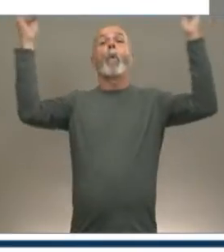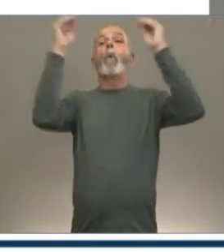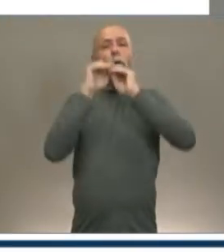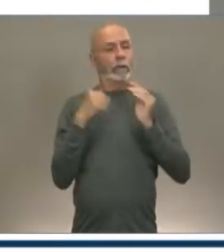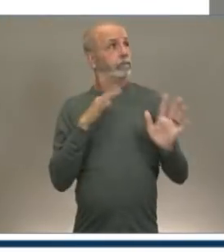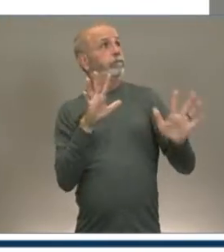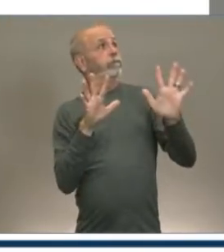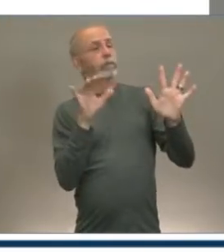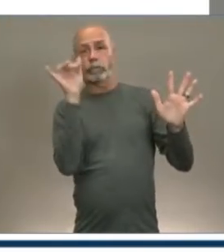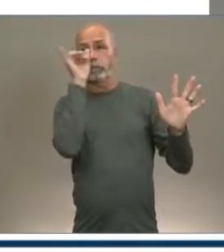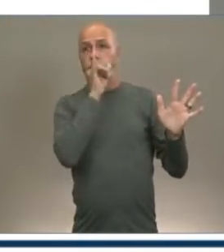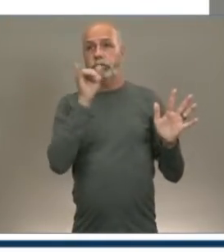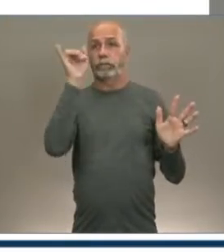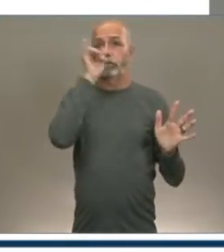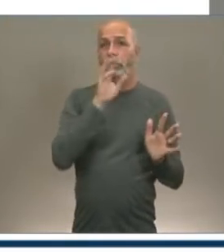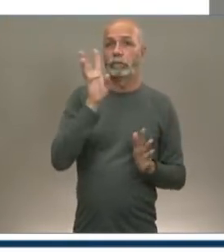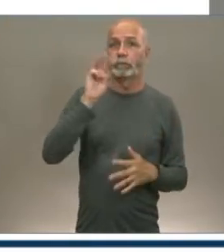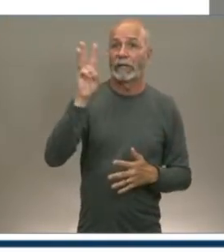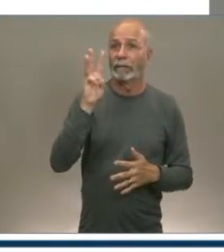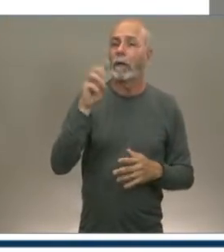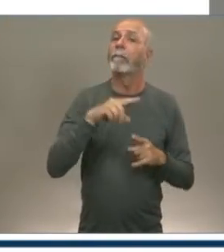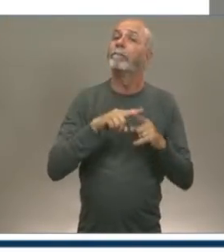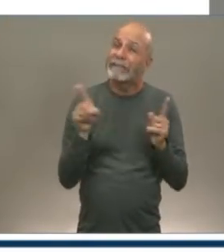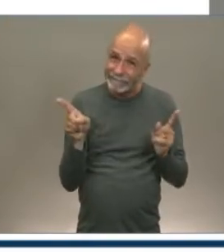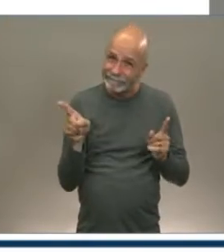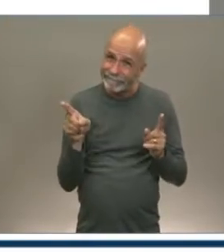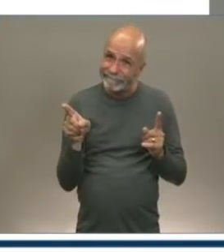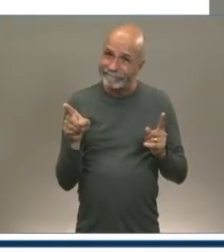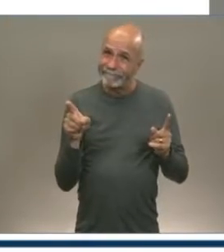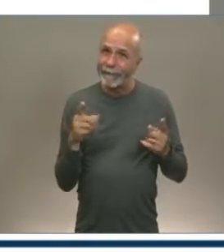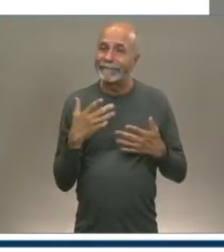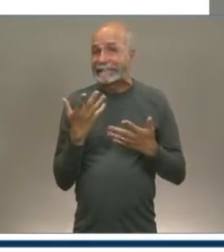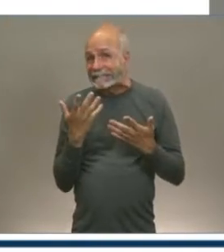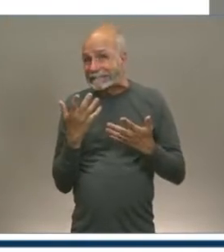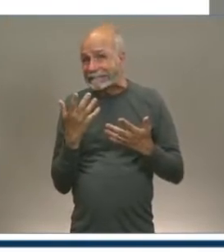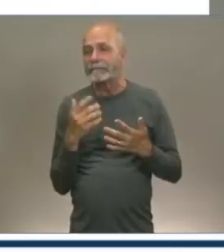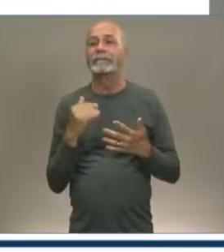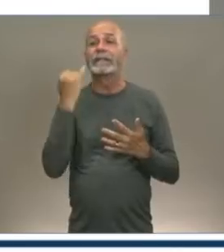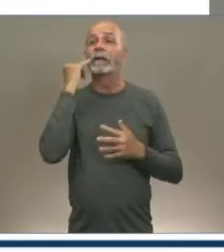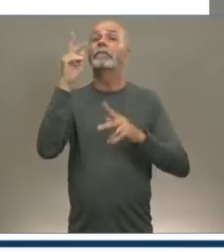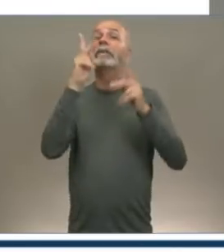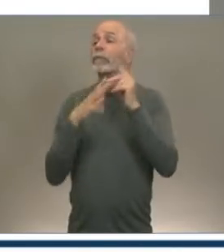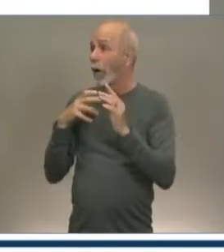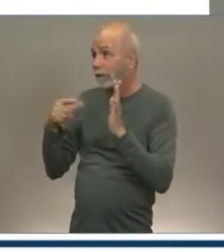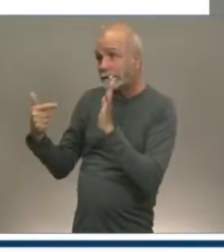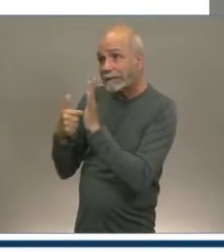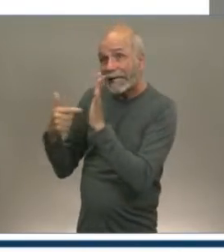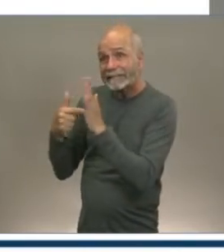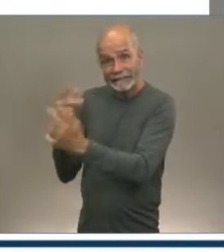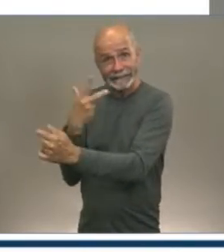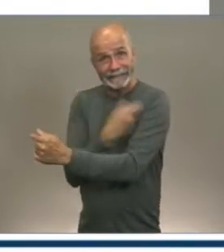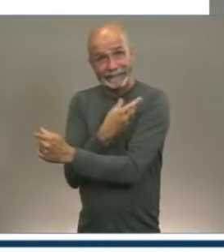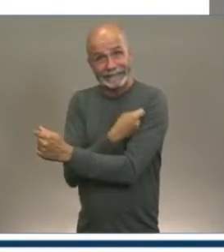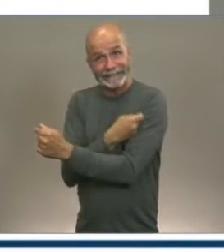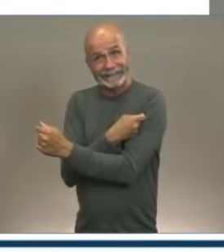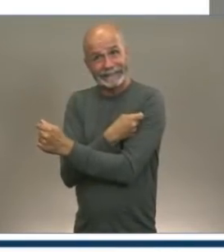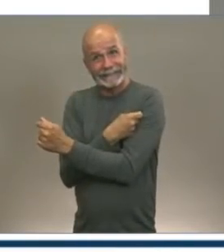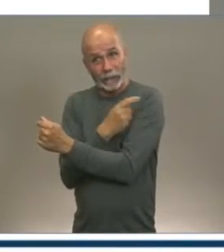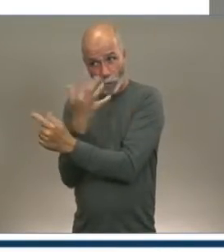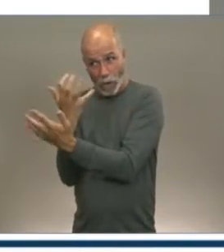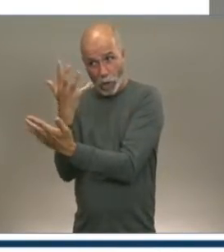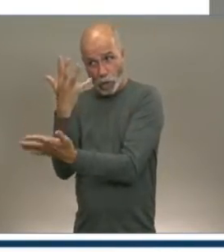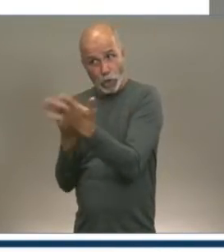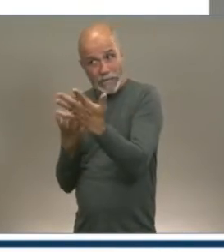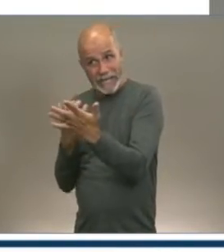anticipated. But ultimately, it's a game changer. Everyone will get their second doses much earlier than originally